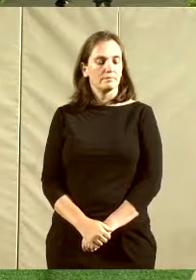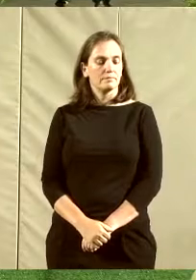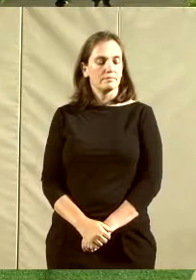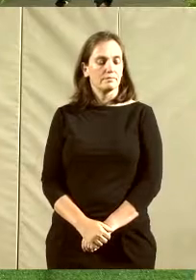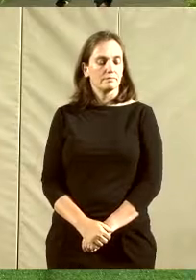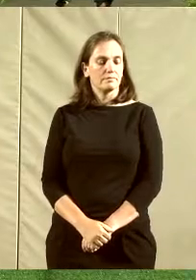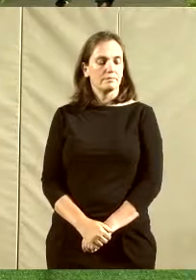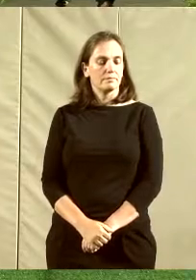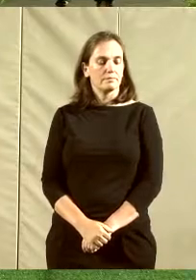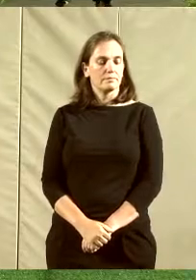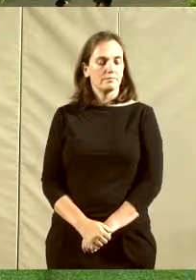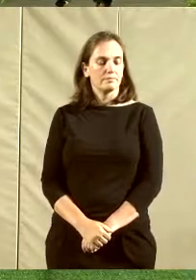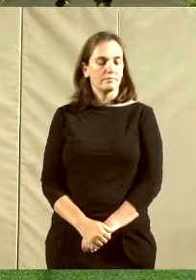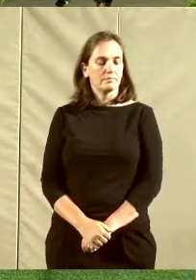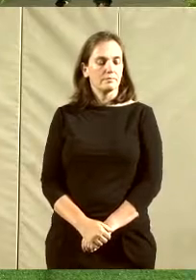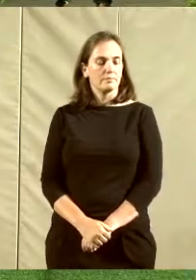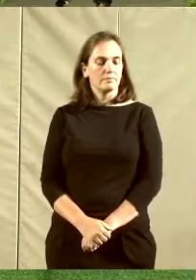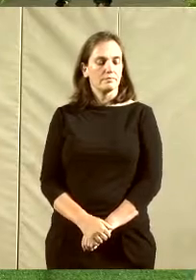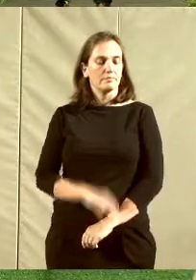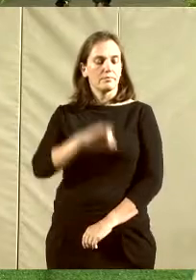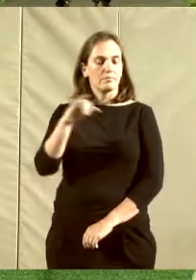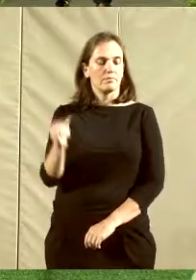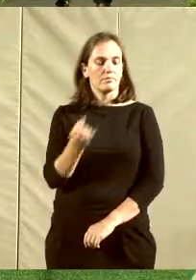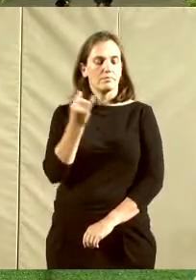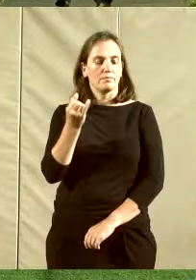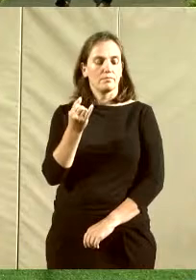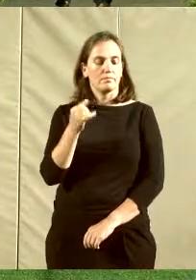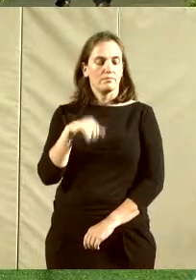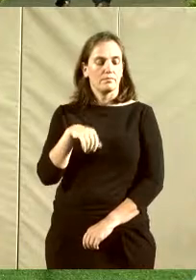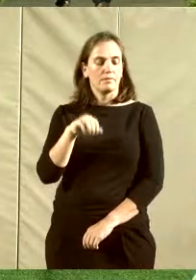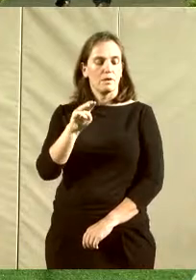Julian Montes Benavides.